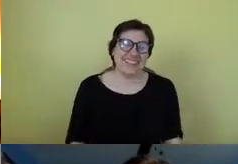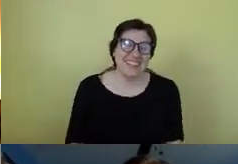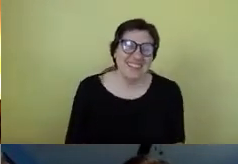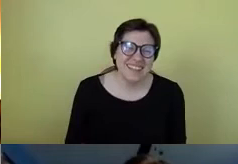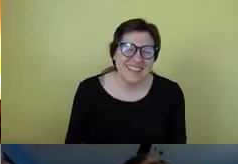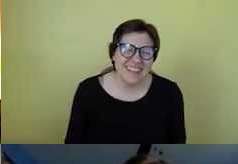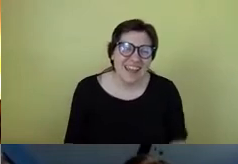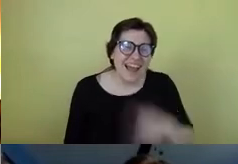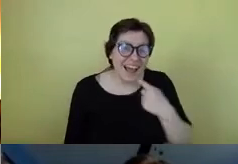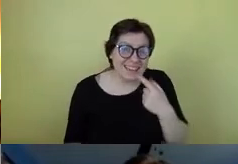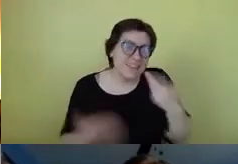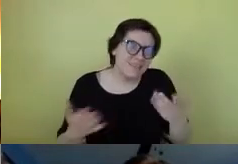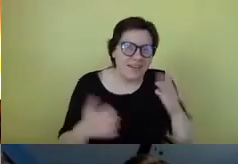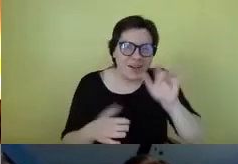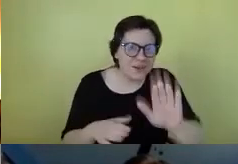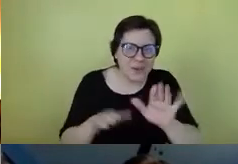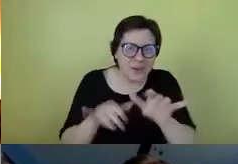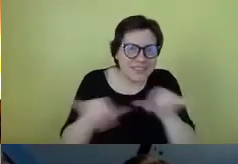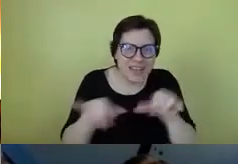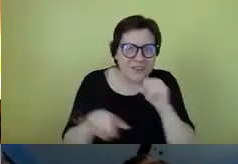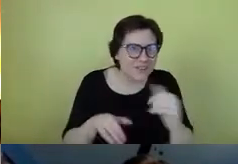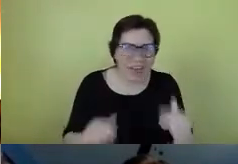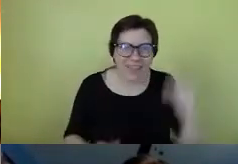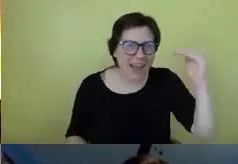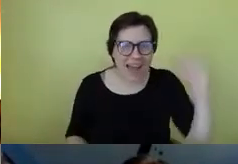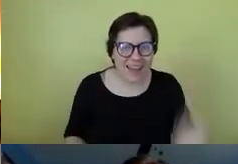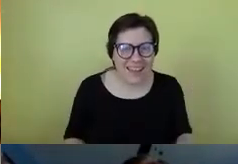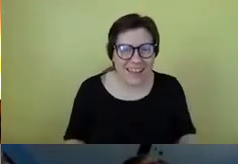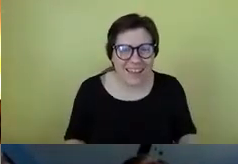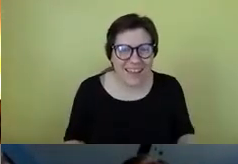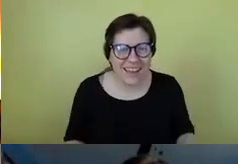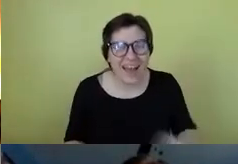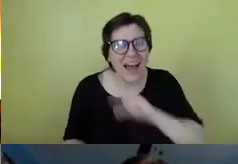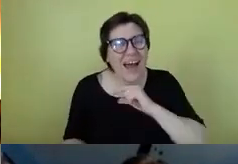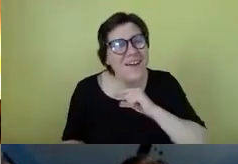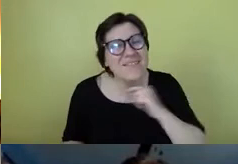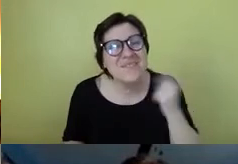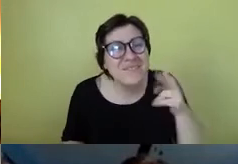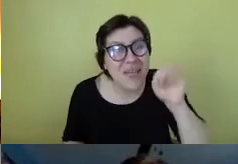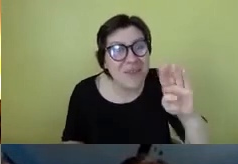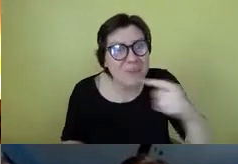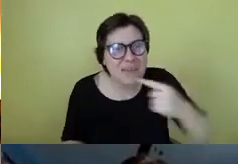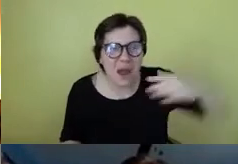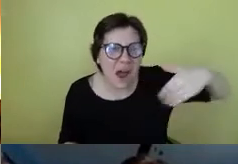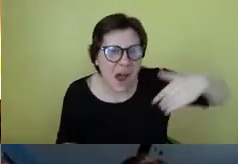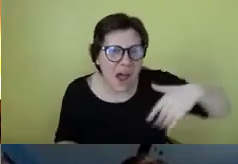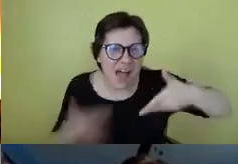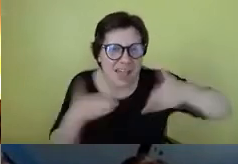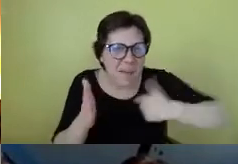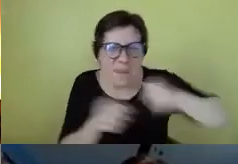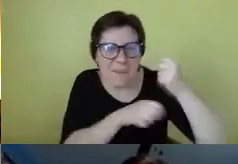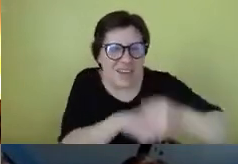And I said, your standards are not that high, man. You didn't let me beat you that day. Oh, hey, Bravo. How are